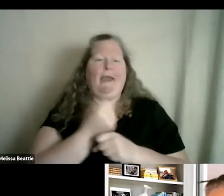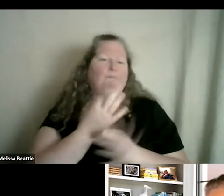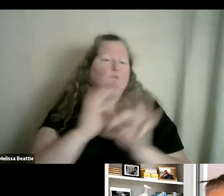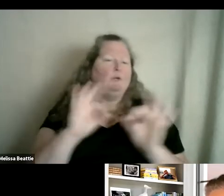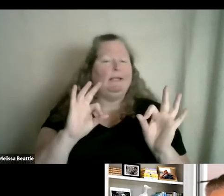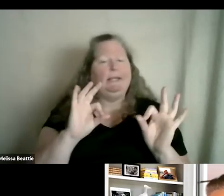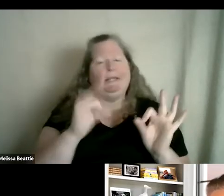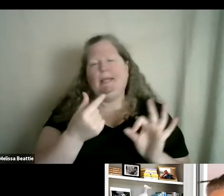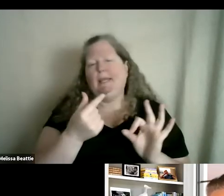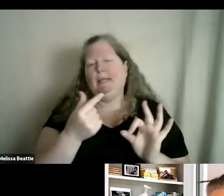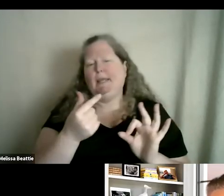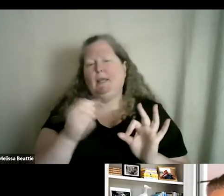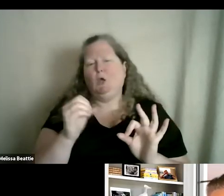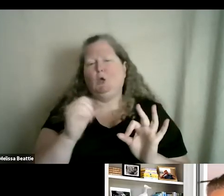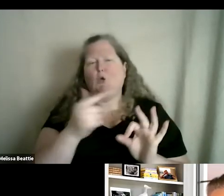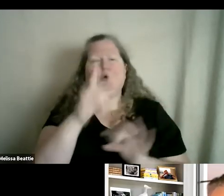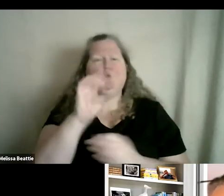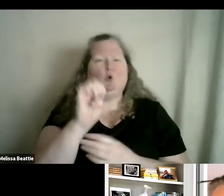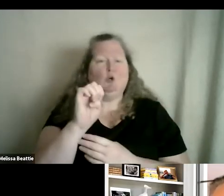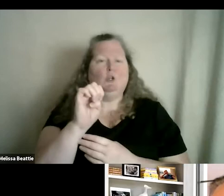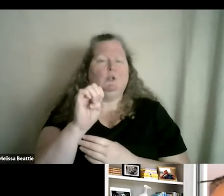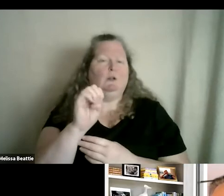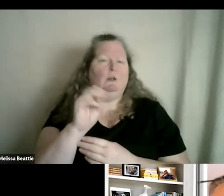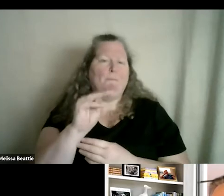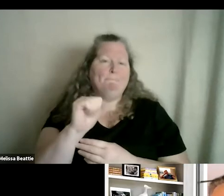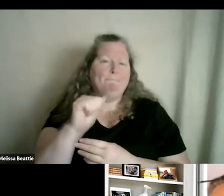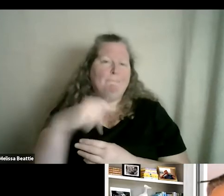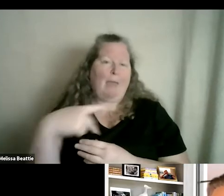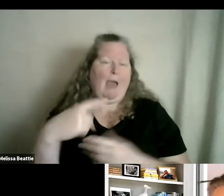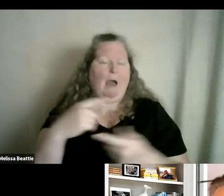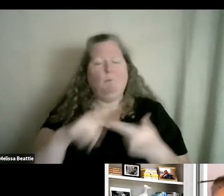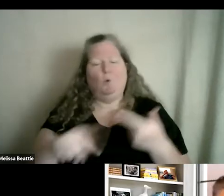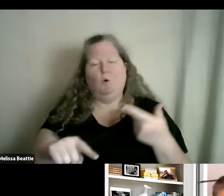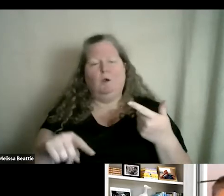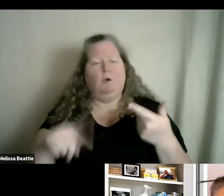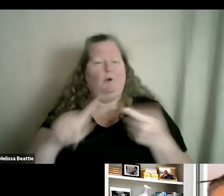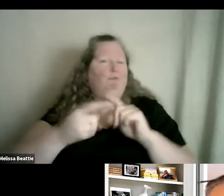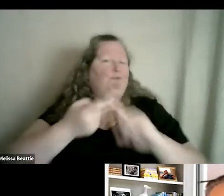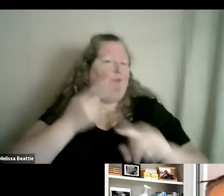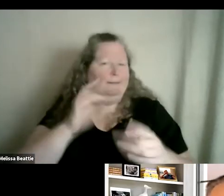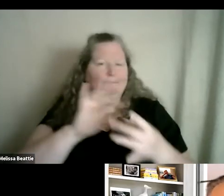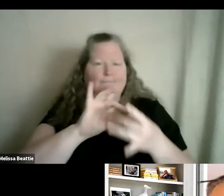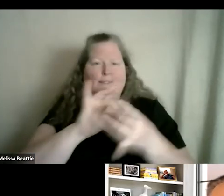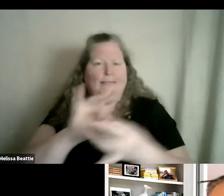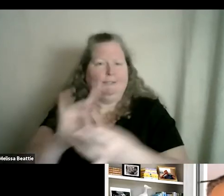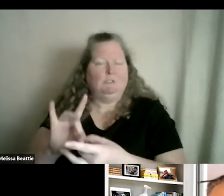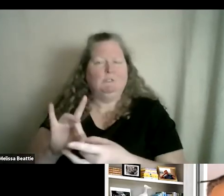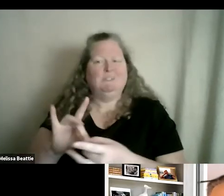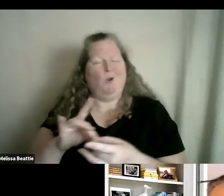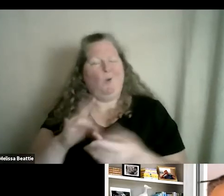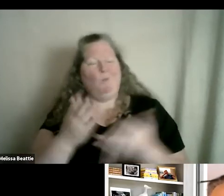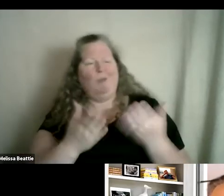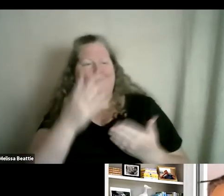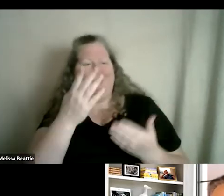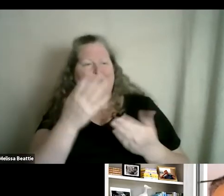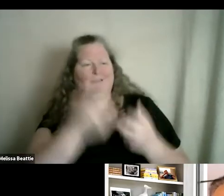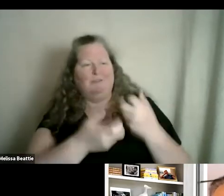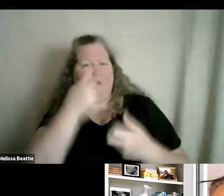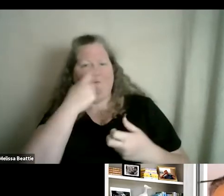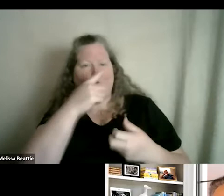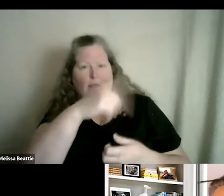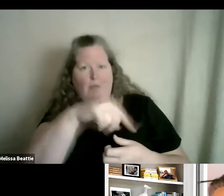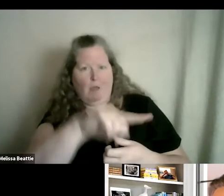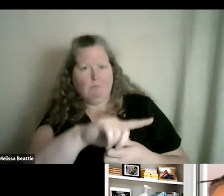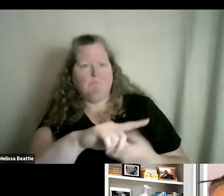free friend connections, and it's sometimes, I think, difficult for them to understand a world that wasn't that